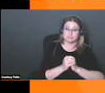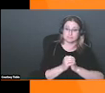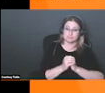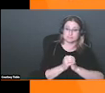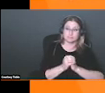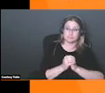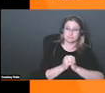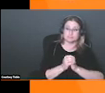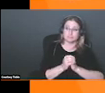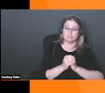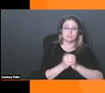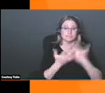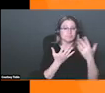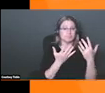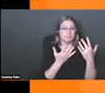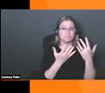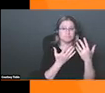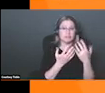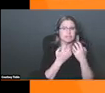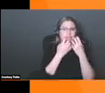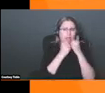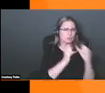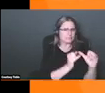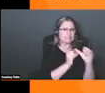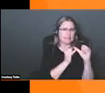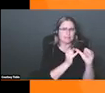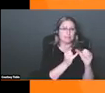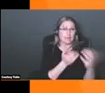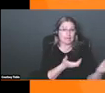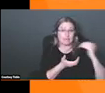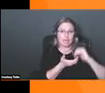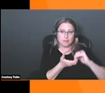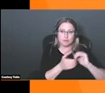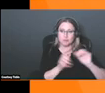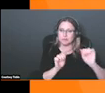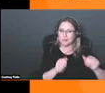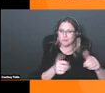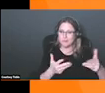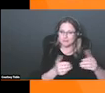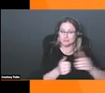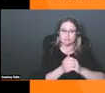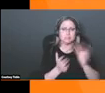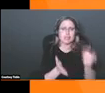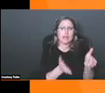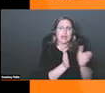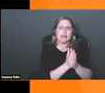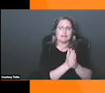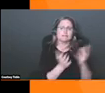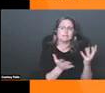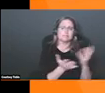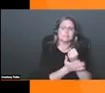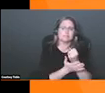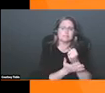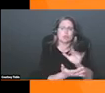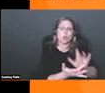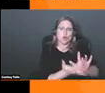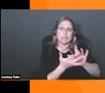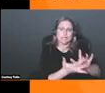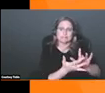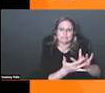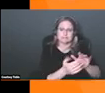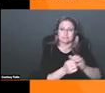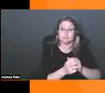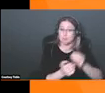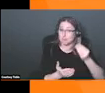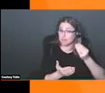mutual values, potential collaboration, and requesting the opportunity to connect and contact. You're not asking